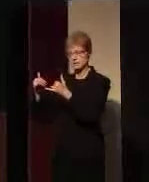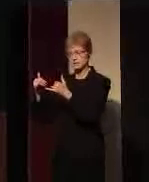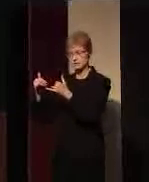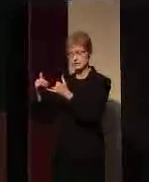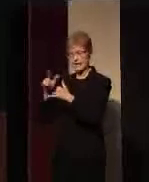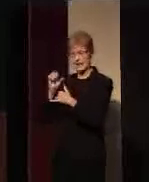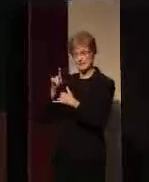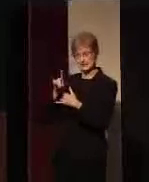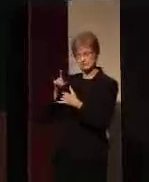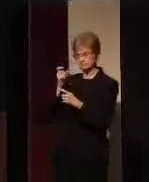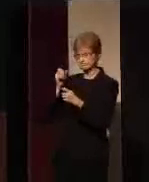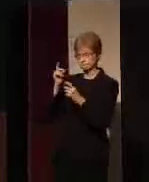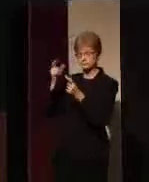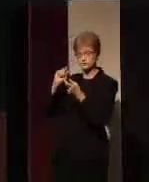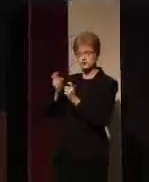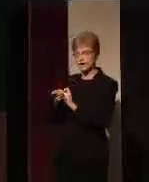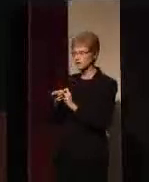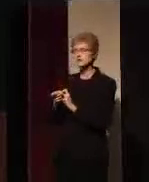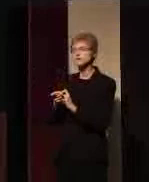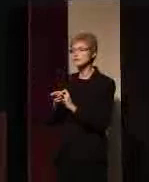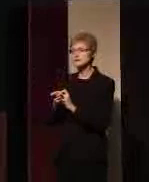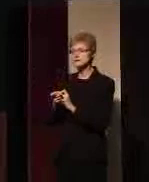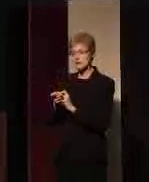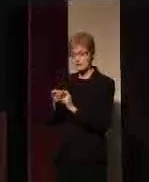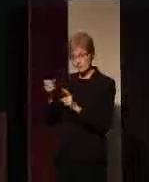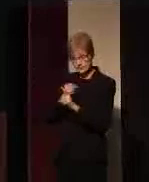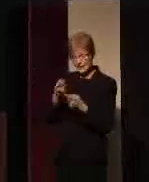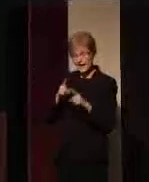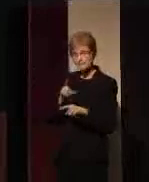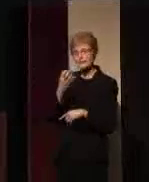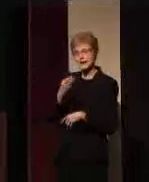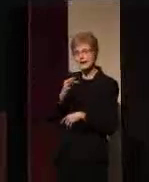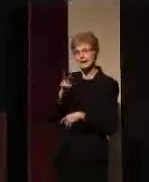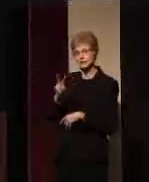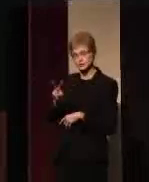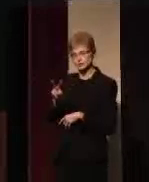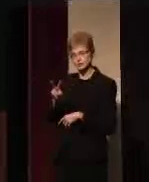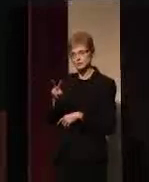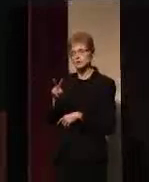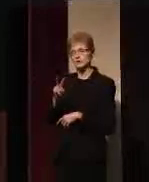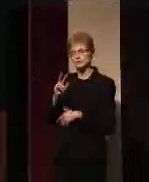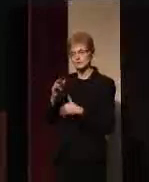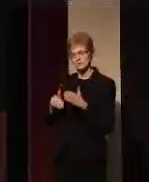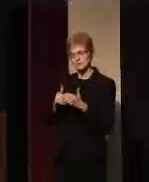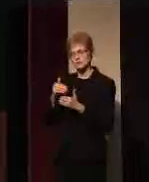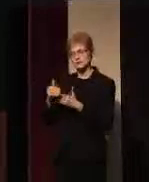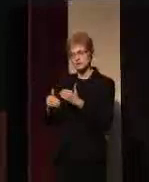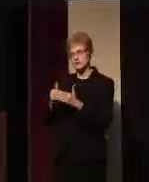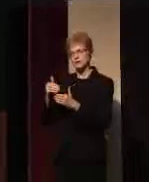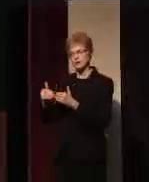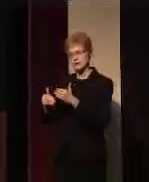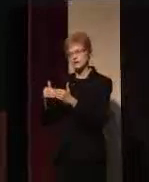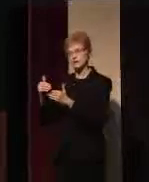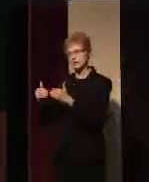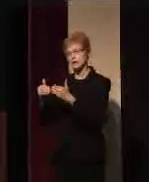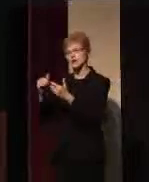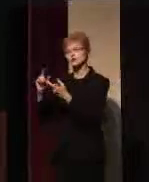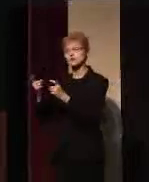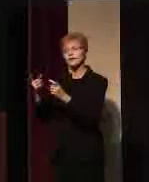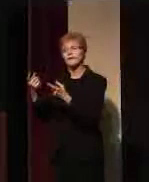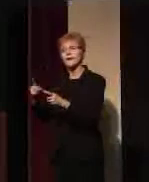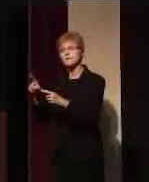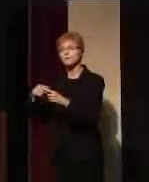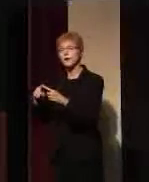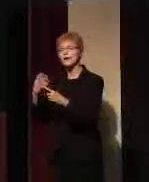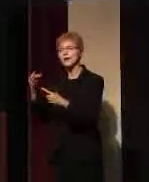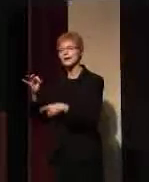the LAPD. That happened in 1992. Things didn't really start to change in the LAPD until